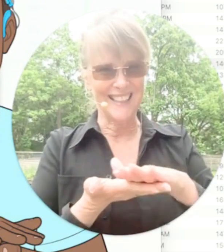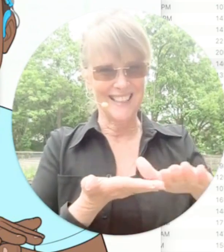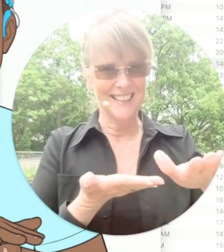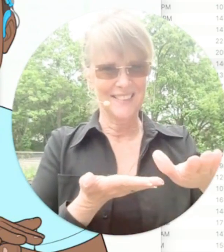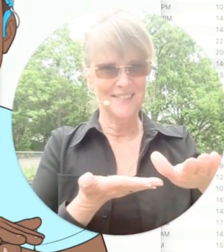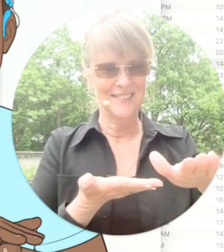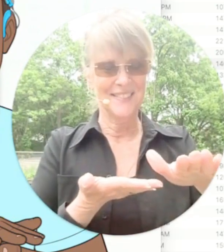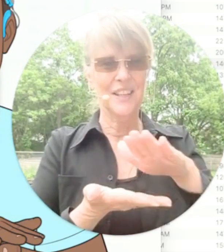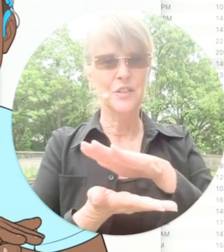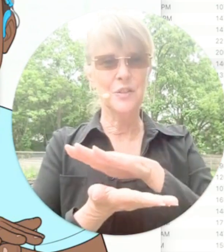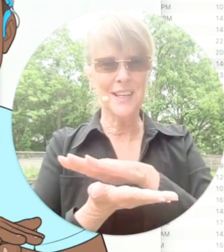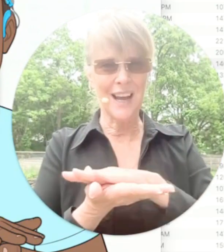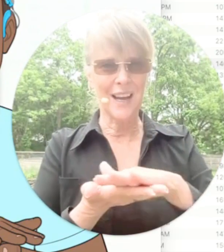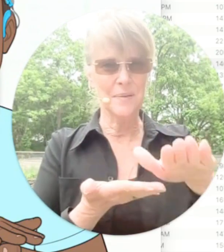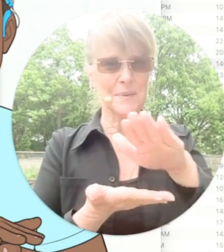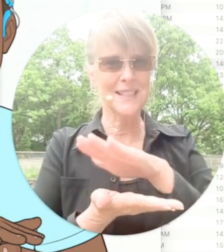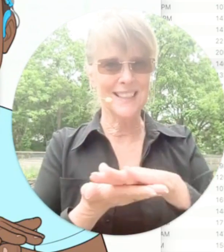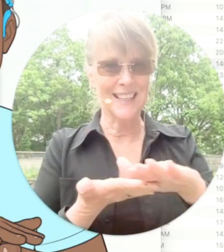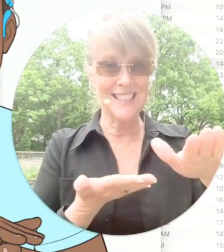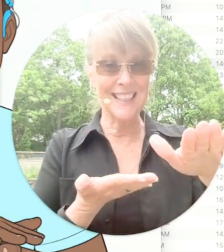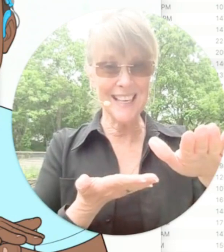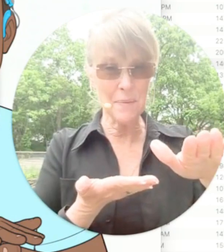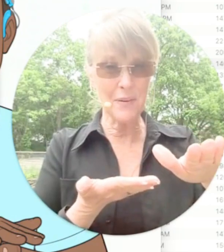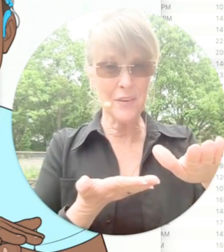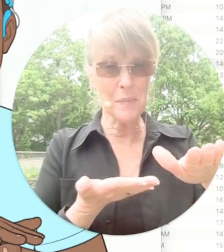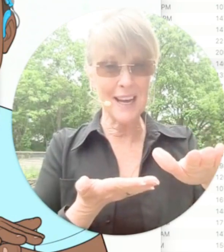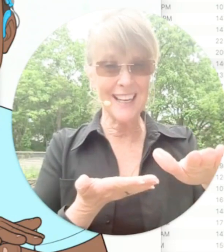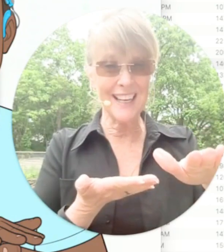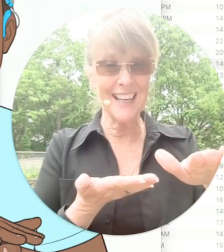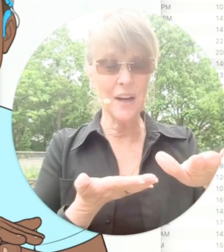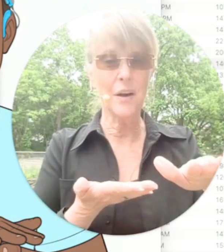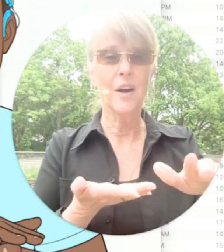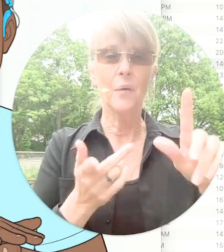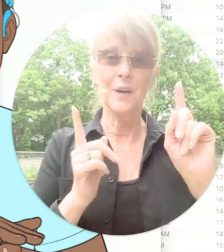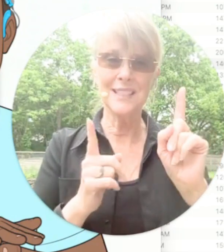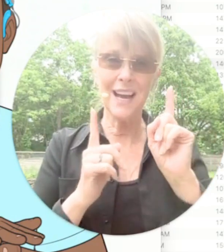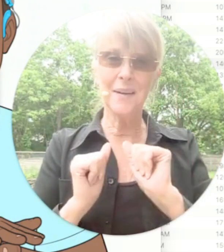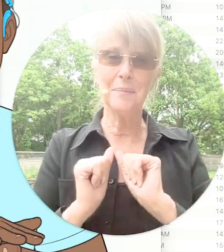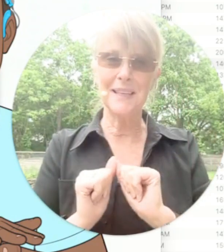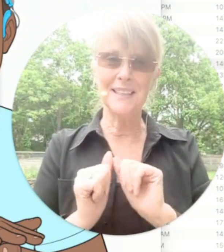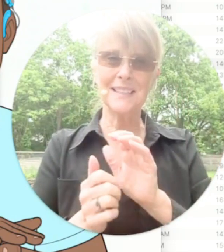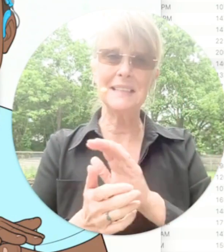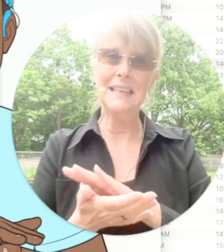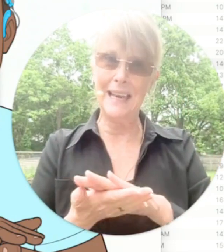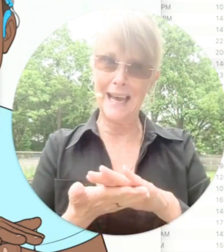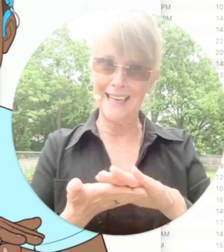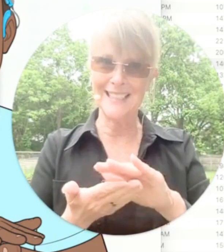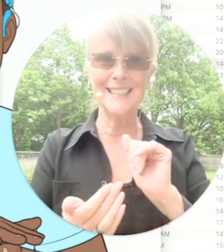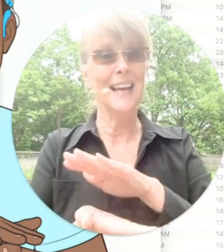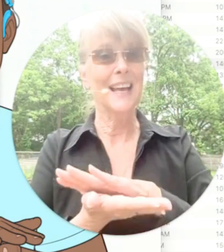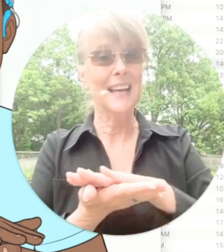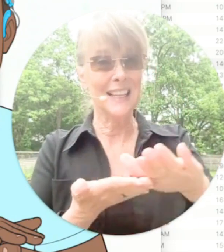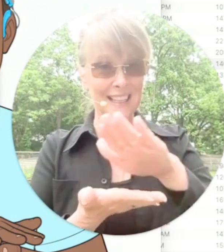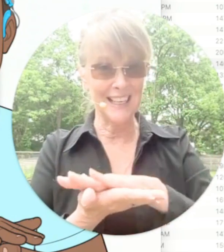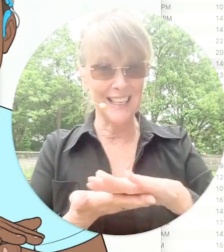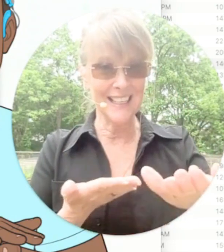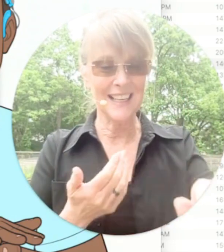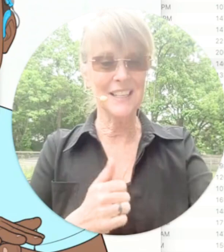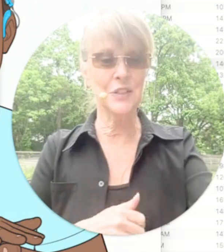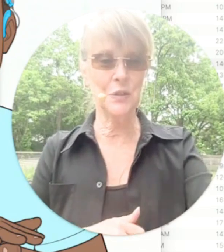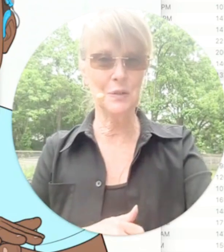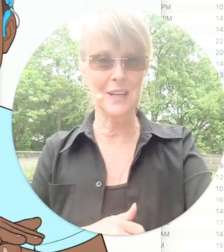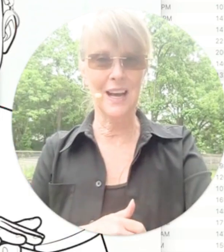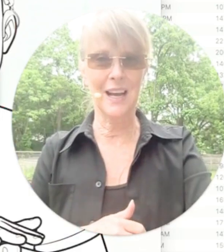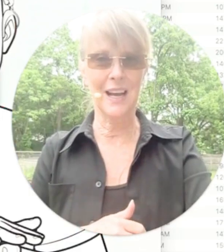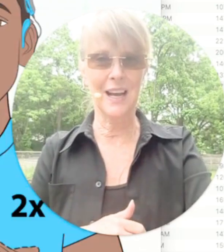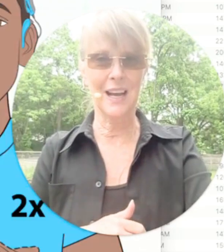Clean. 2 times. Let's clean up, everybody. 1 time means nice. Clean is